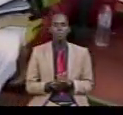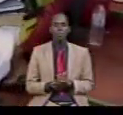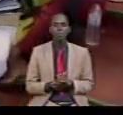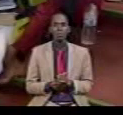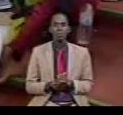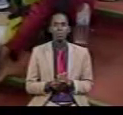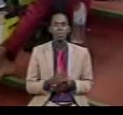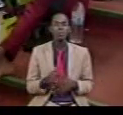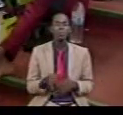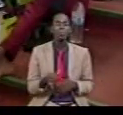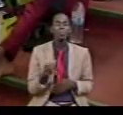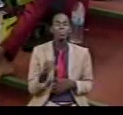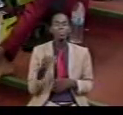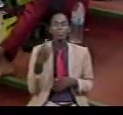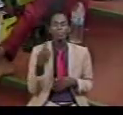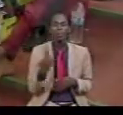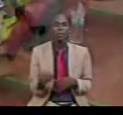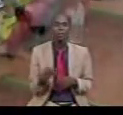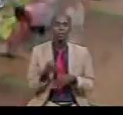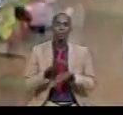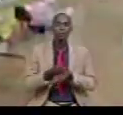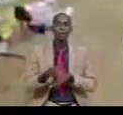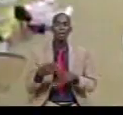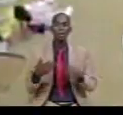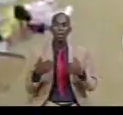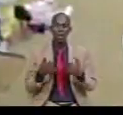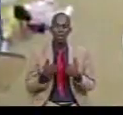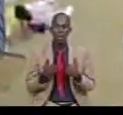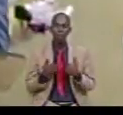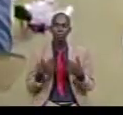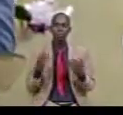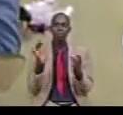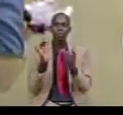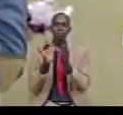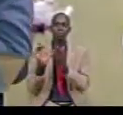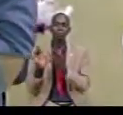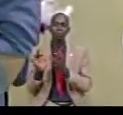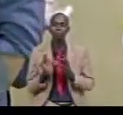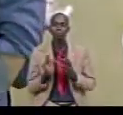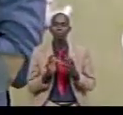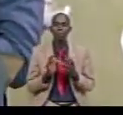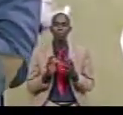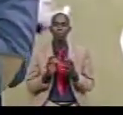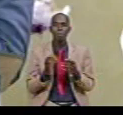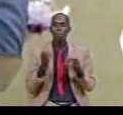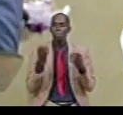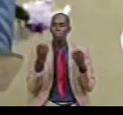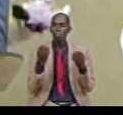Moreover, the ministry has reached out to several